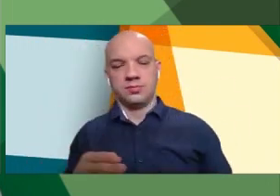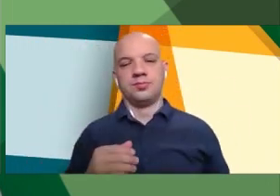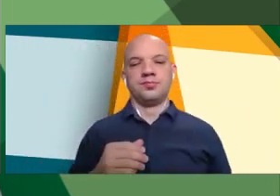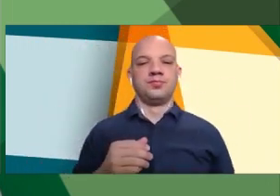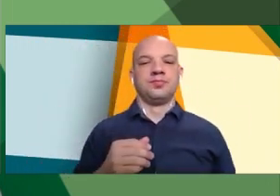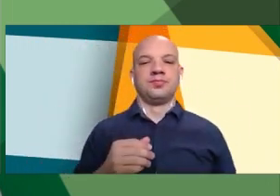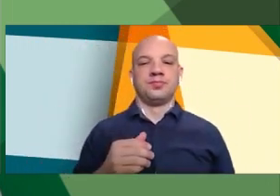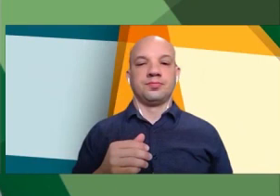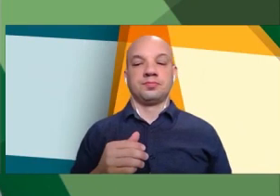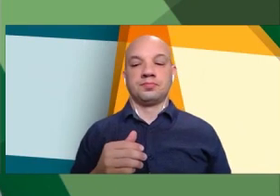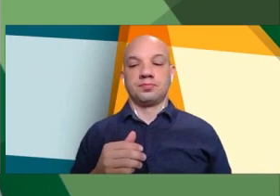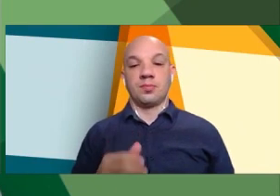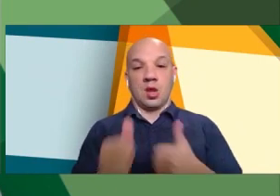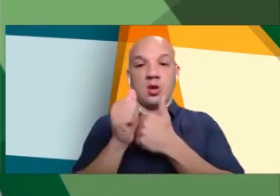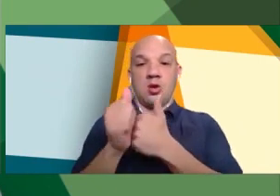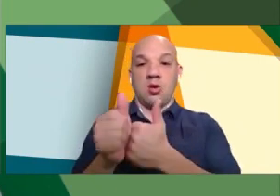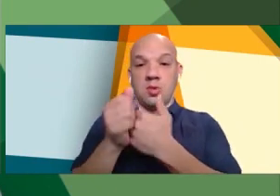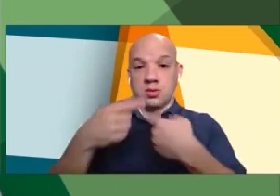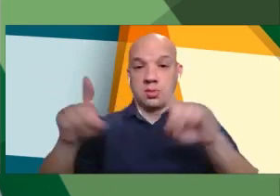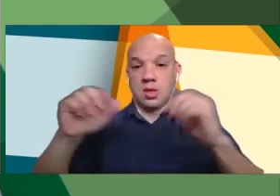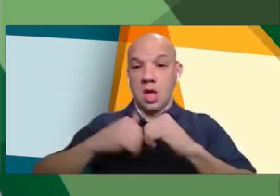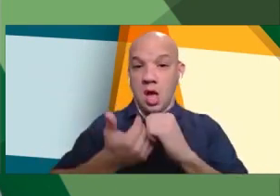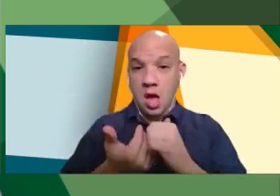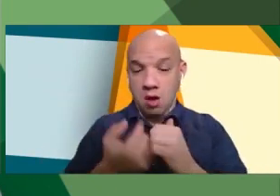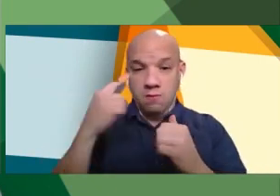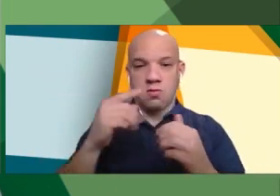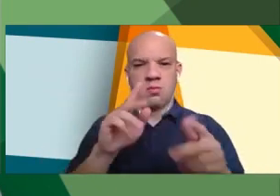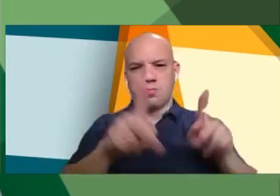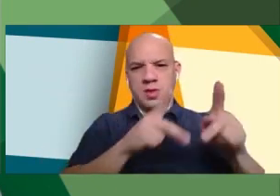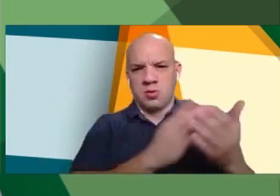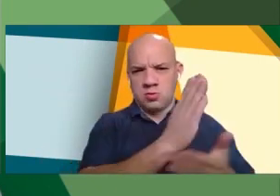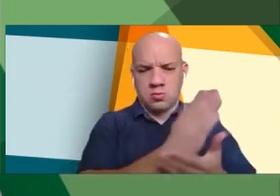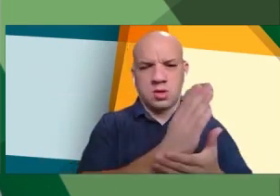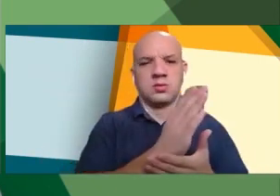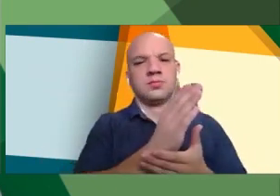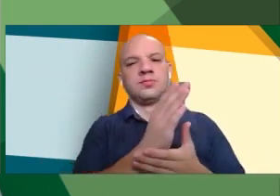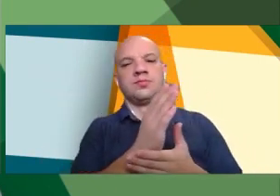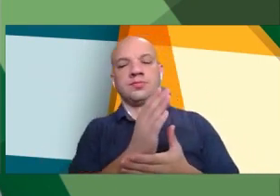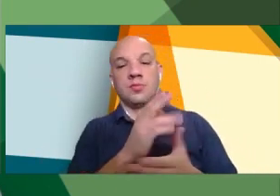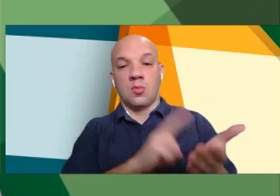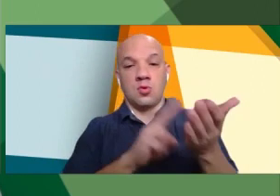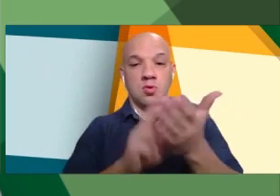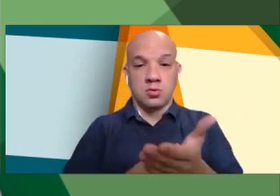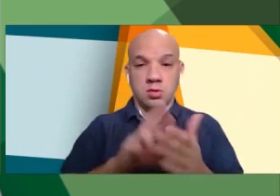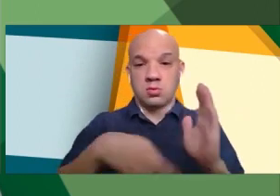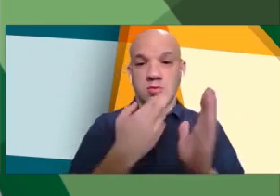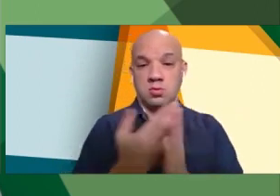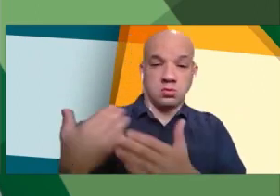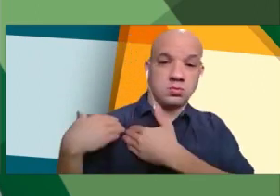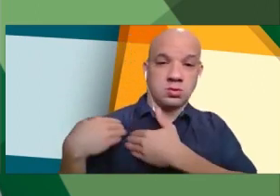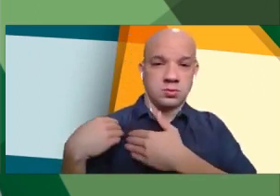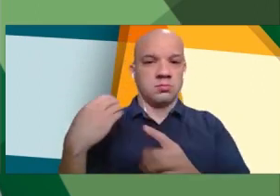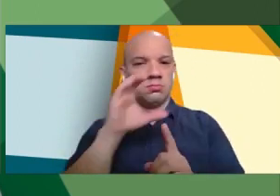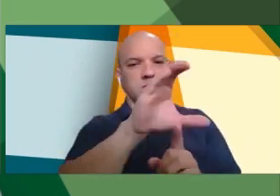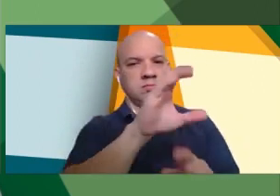How we achieve compliance for civil rights? Well, contractors' roles and responsibilities include assigning staff who